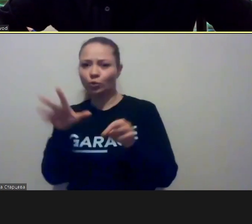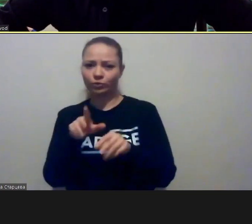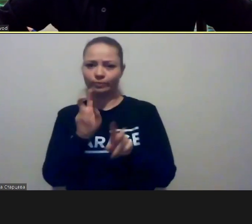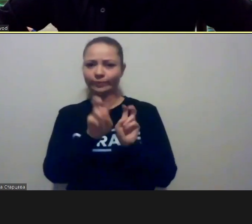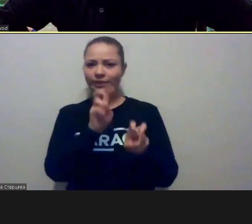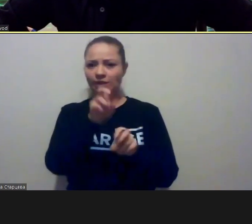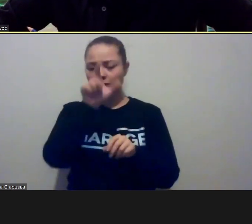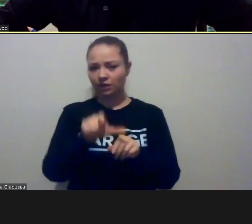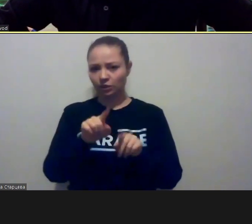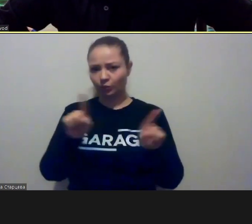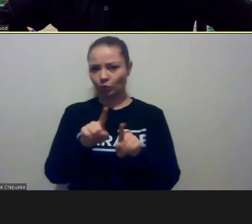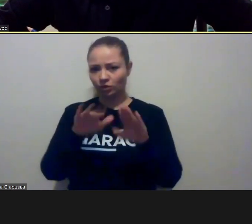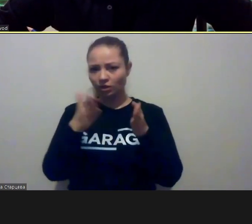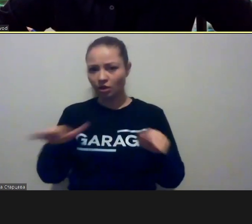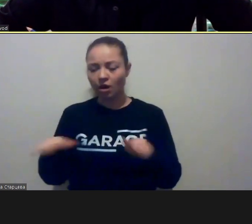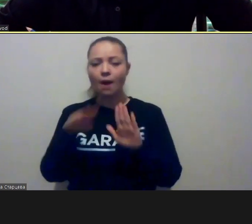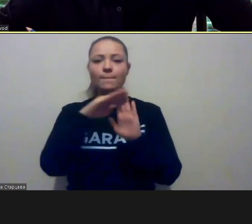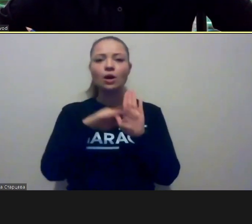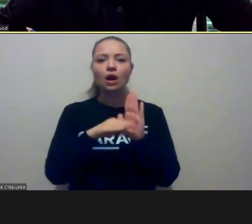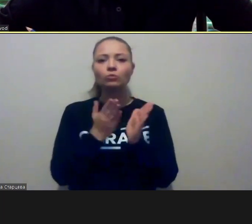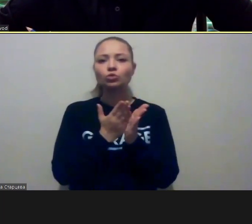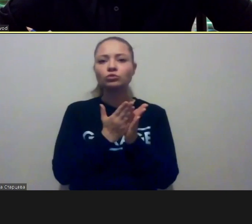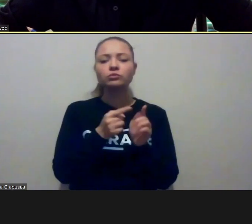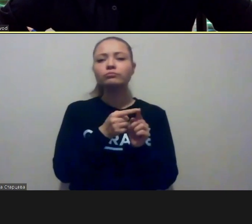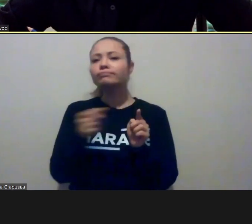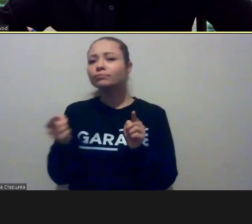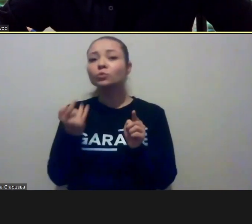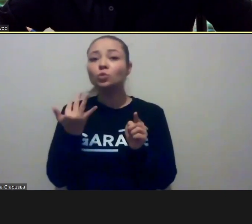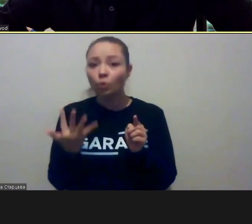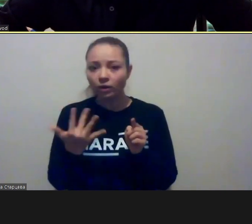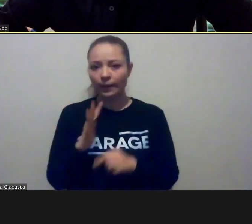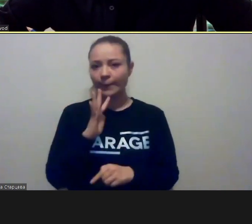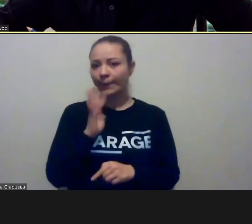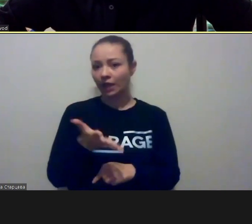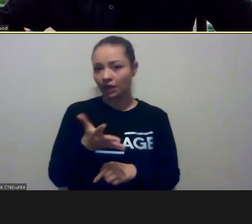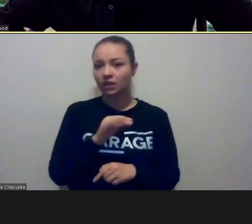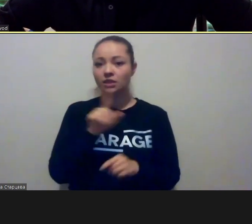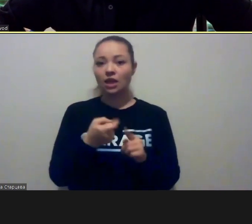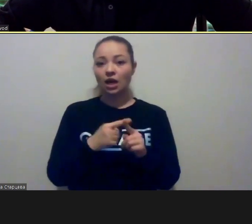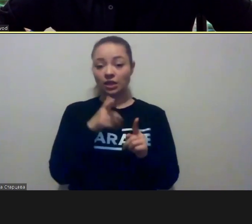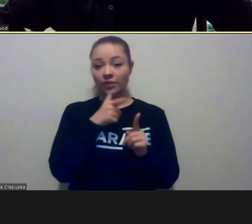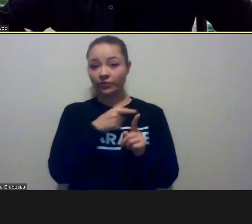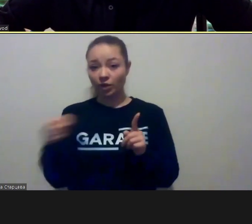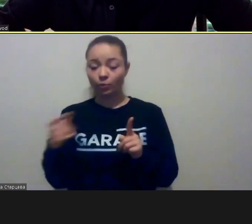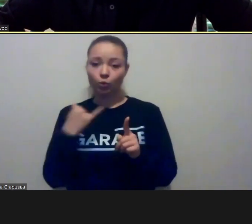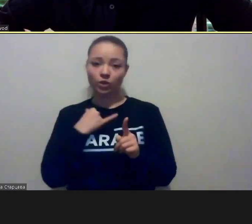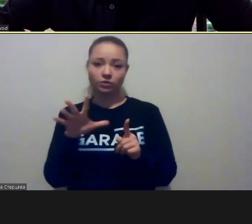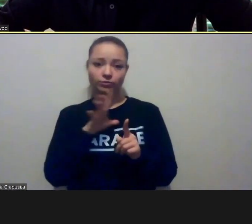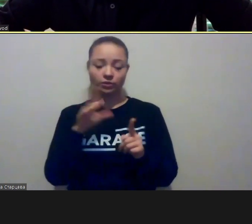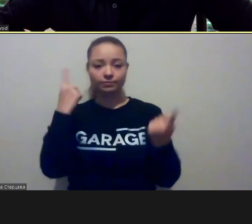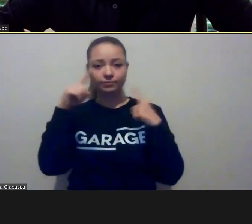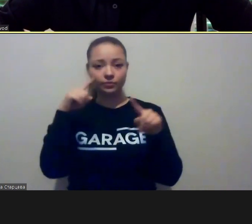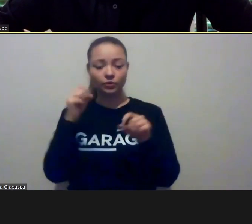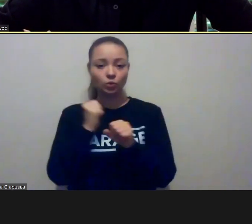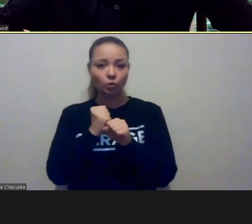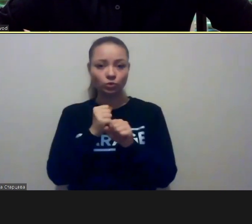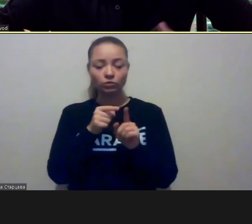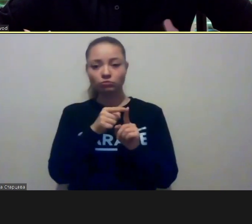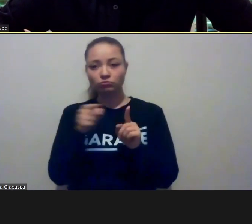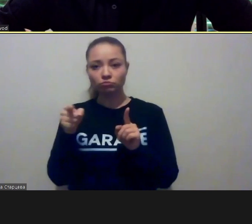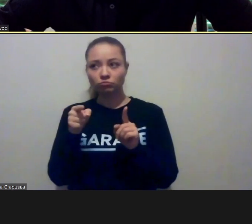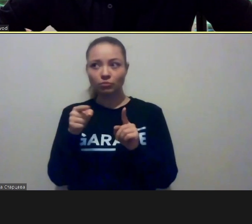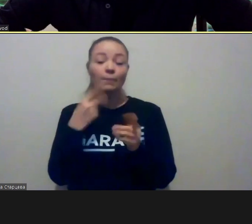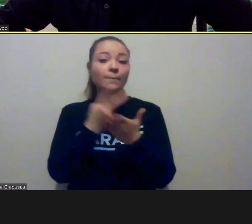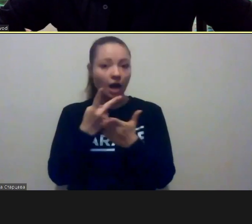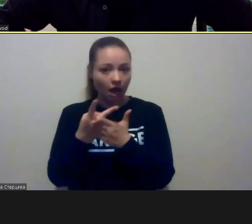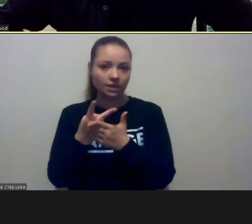everybody who enters the museum. This program has been running for 5 years, and in this time we have seen